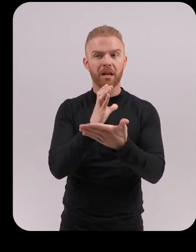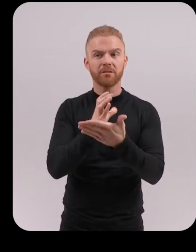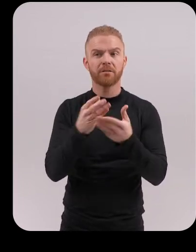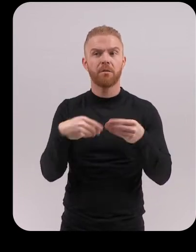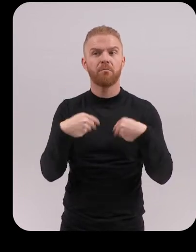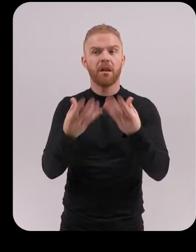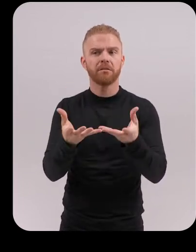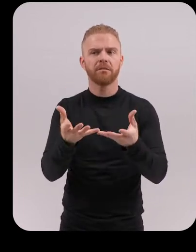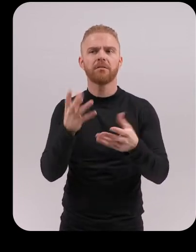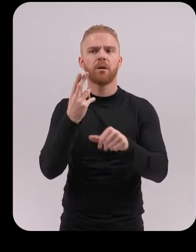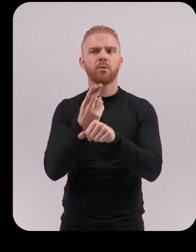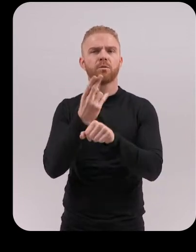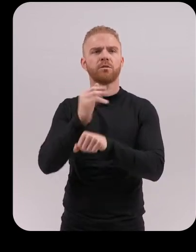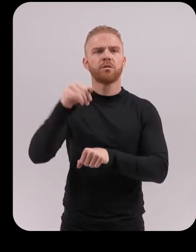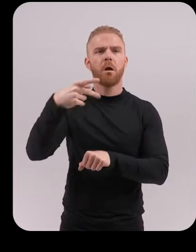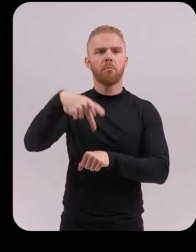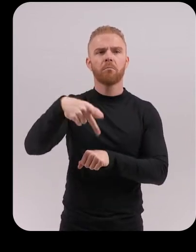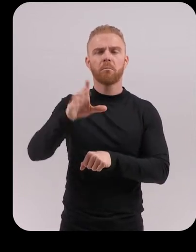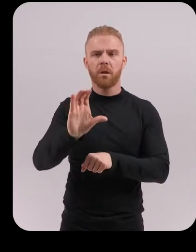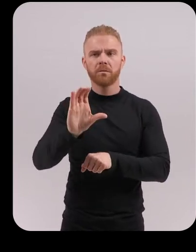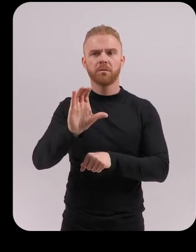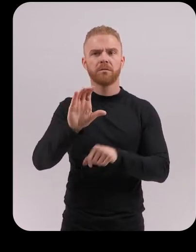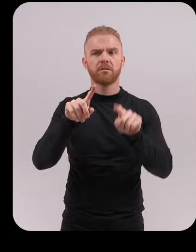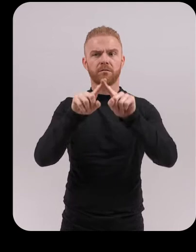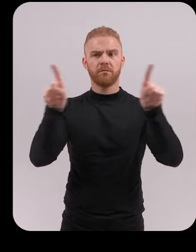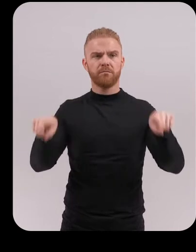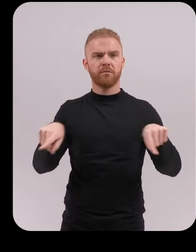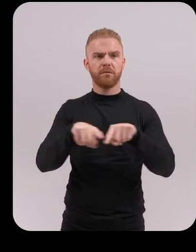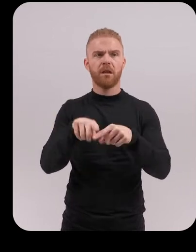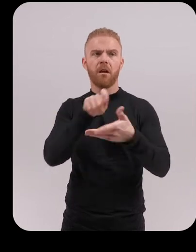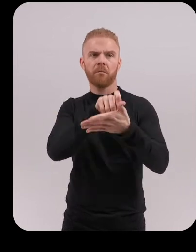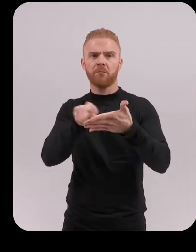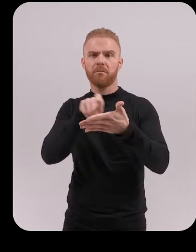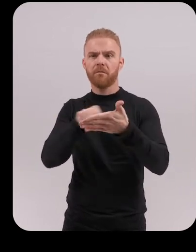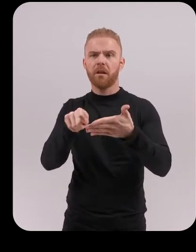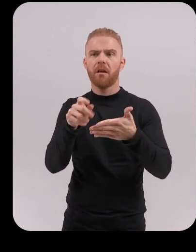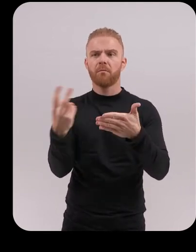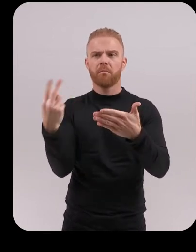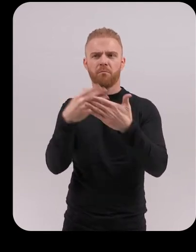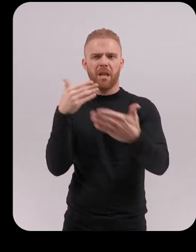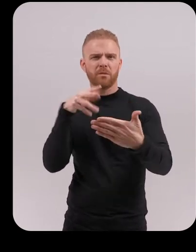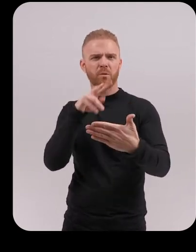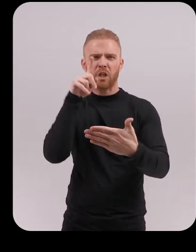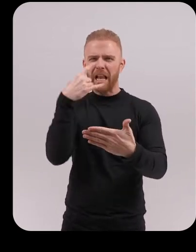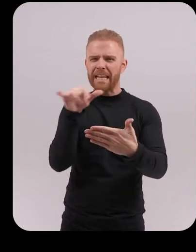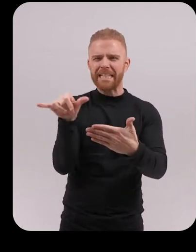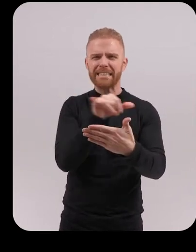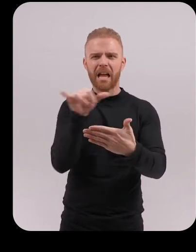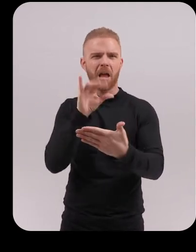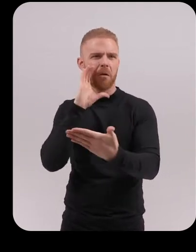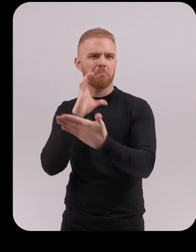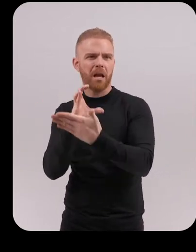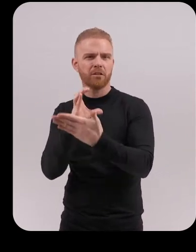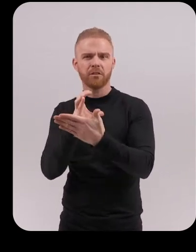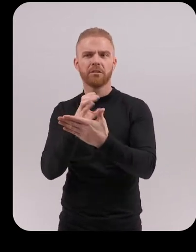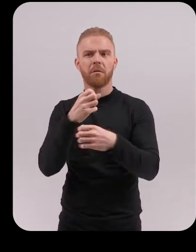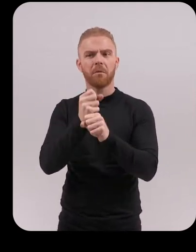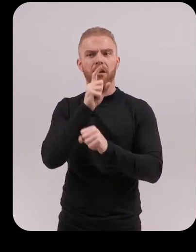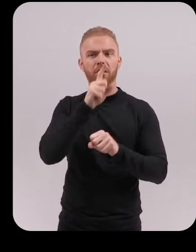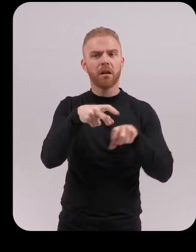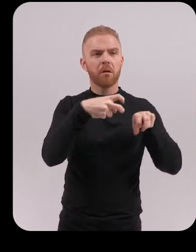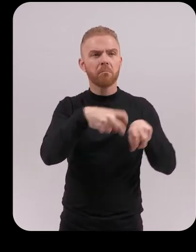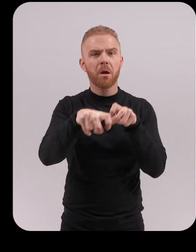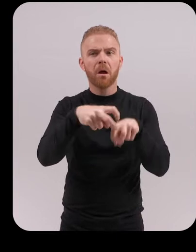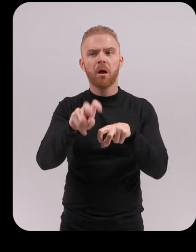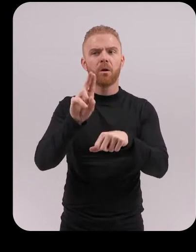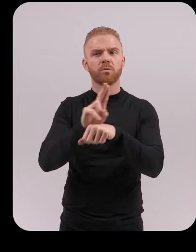build the screen so the Compose preview is as close as possible to this image. And also make sure to include imports and use Material